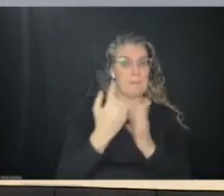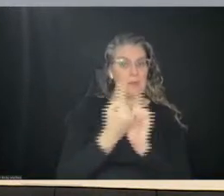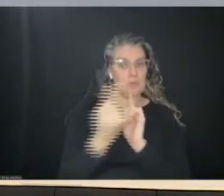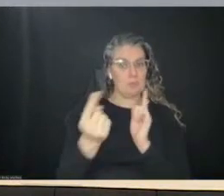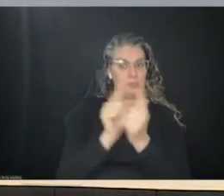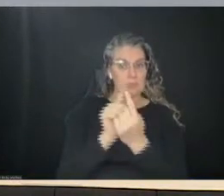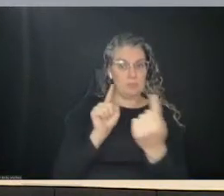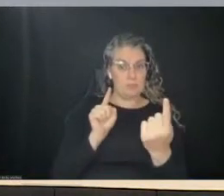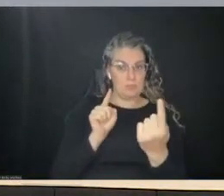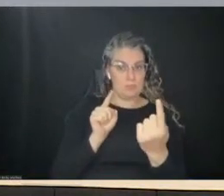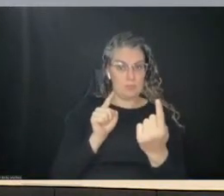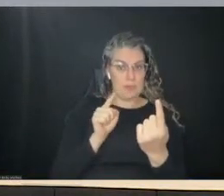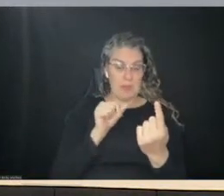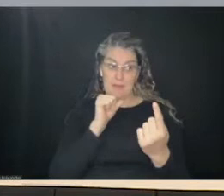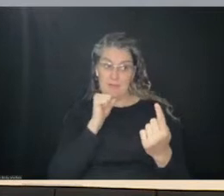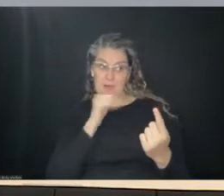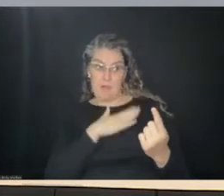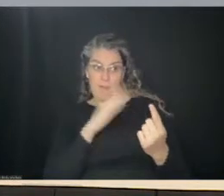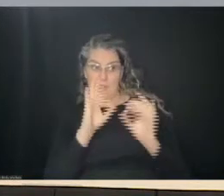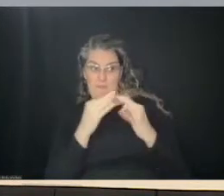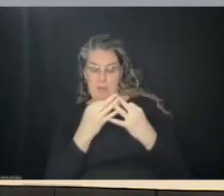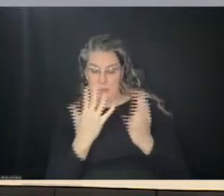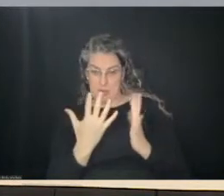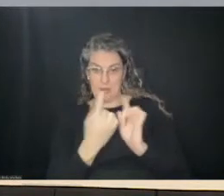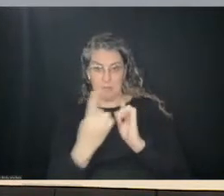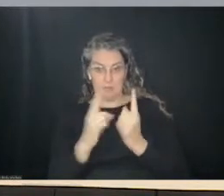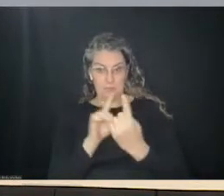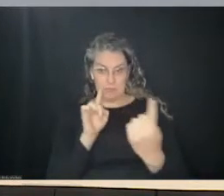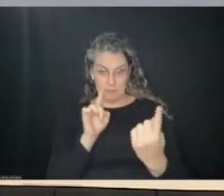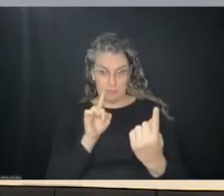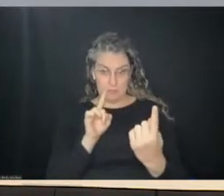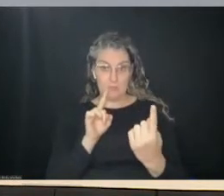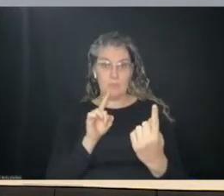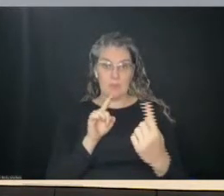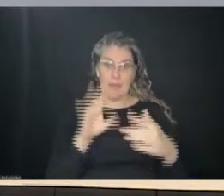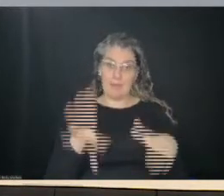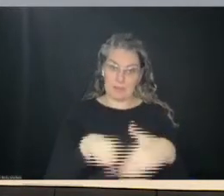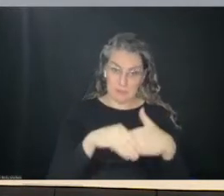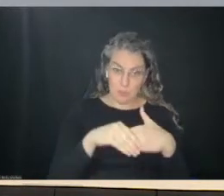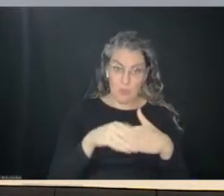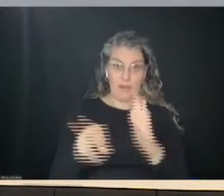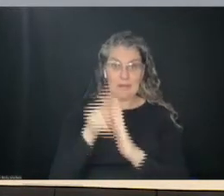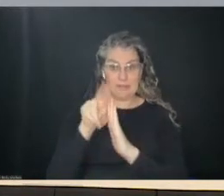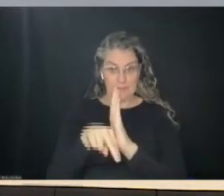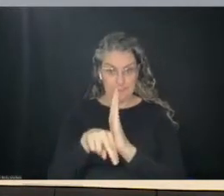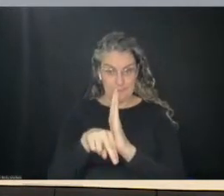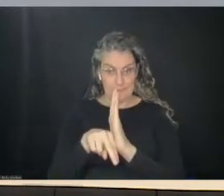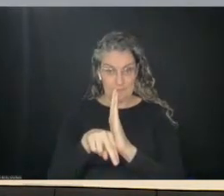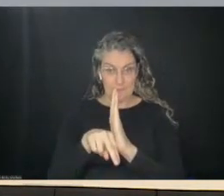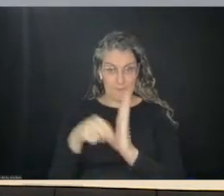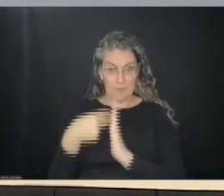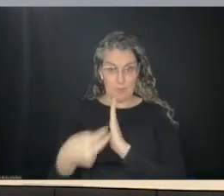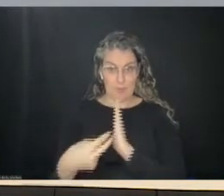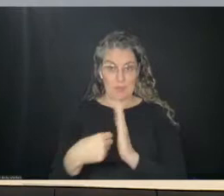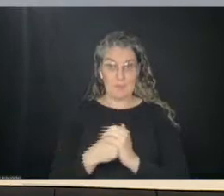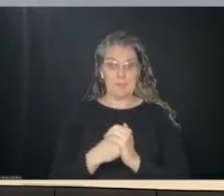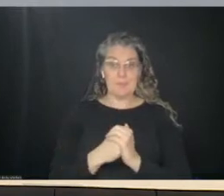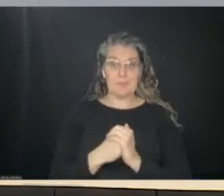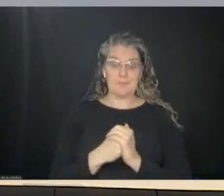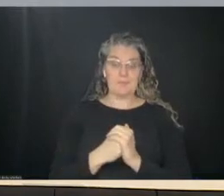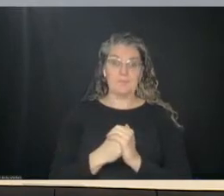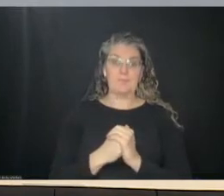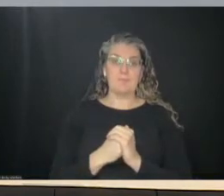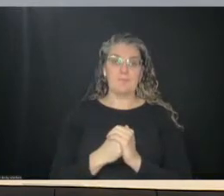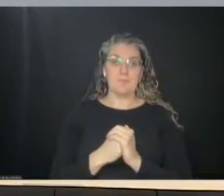households. And this limit includes weddings and funeral receptions.